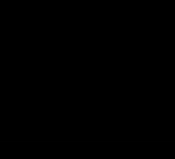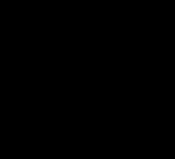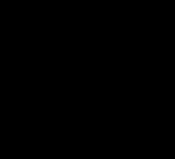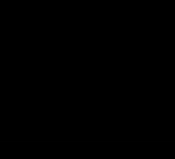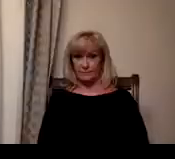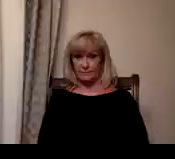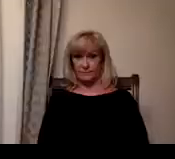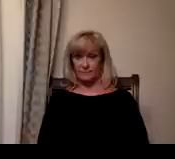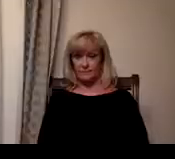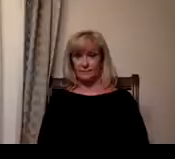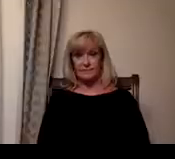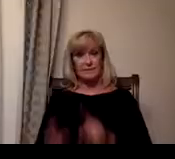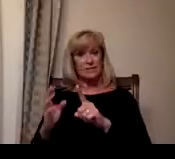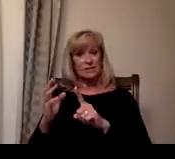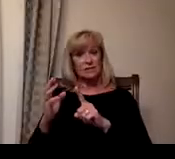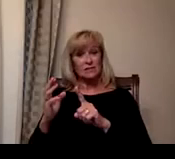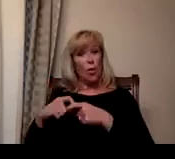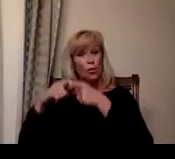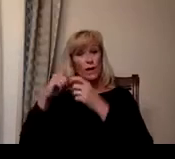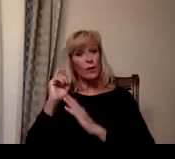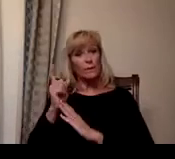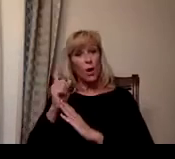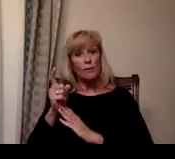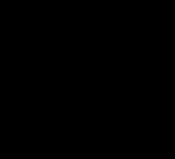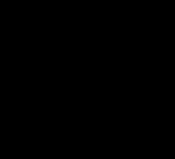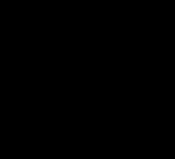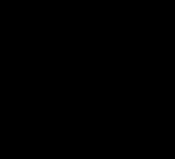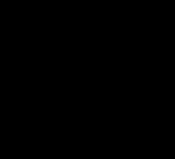If you wouldn't mind just holding on 1 moment.